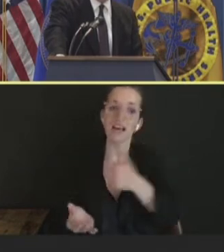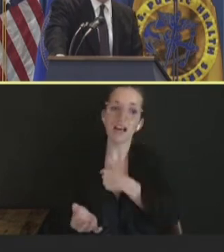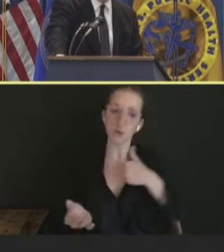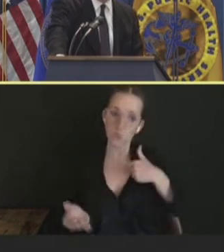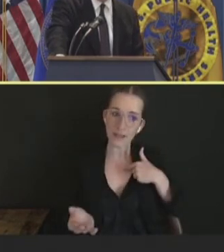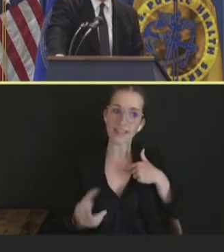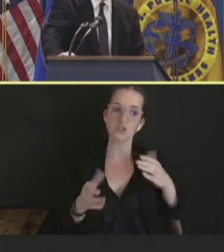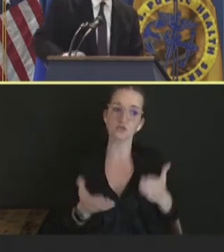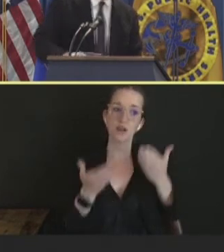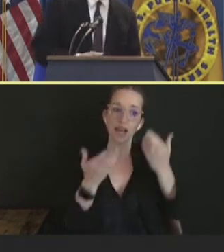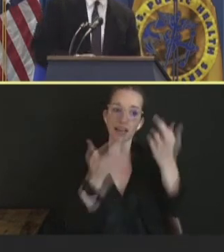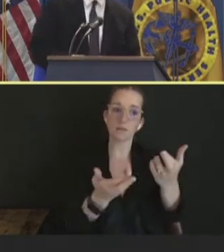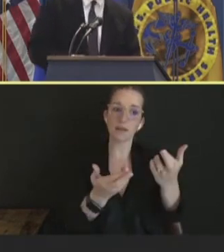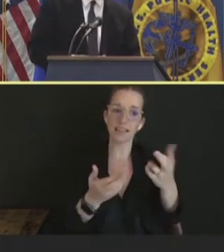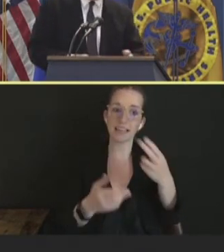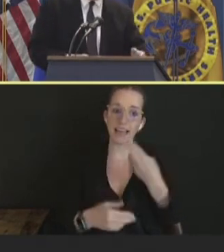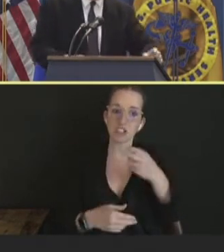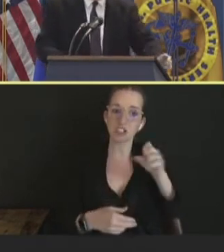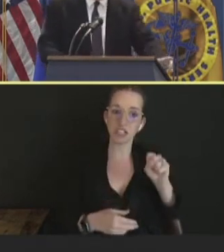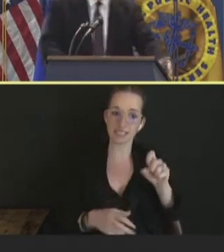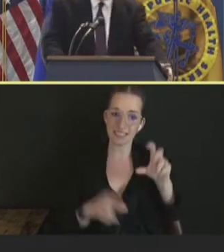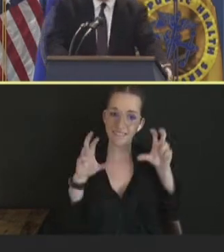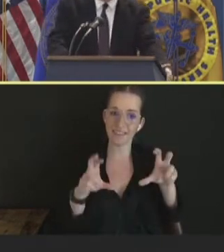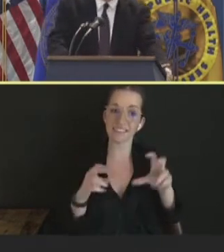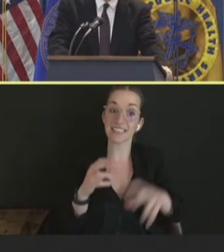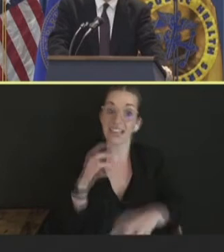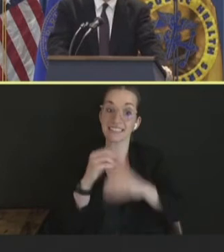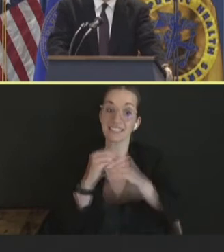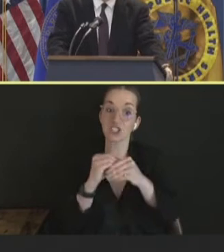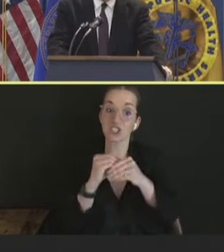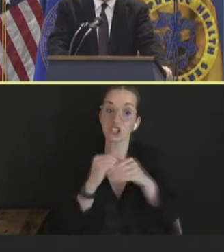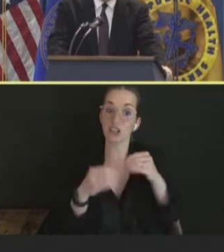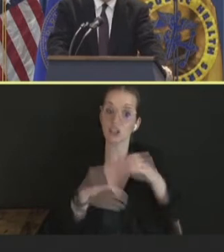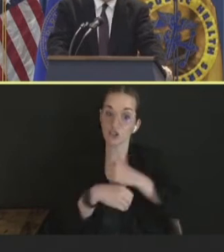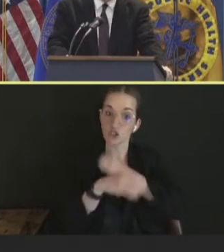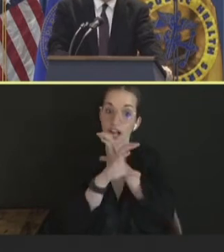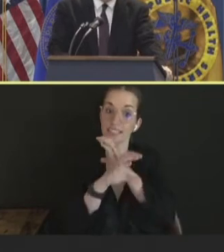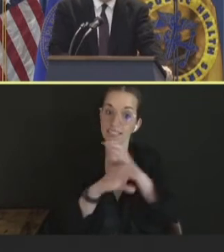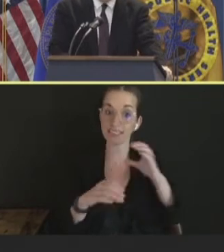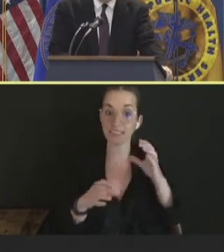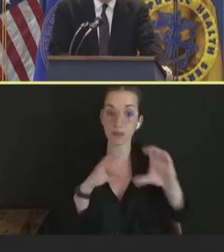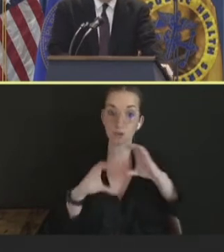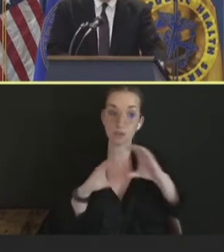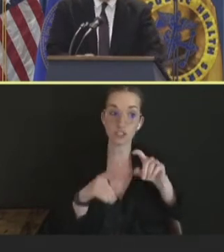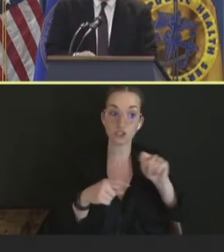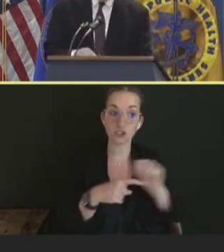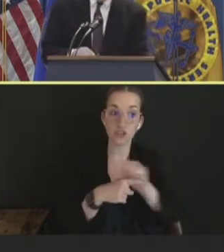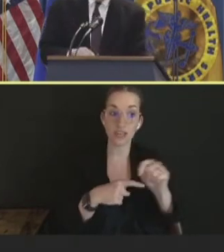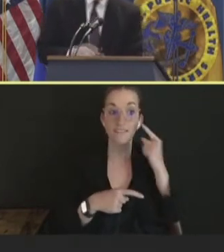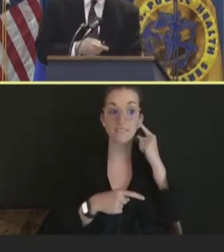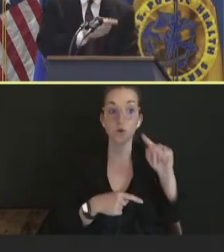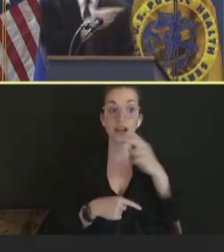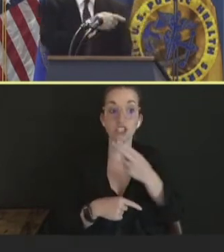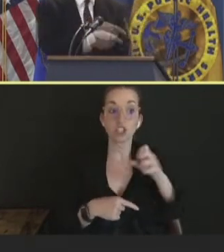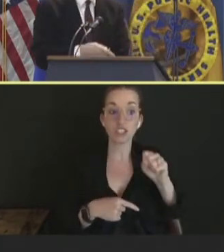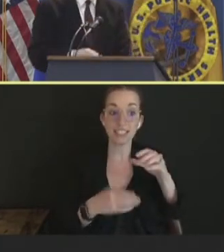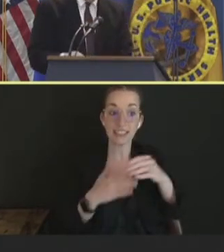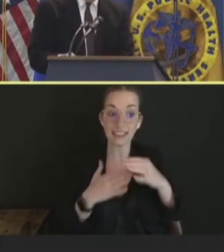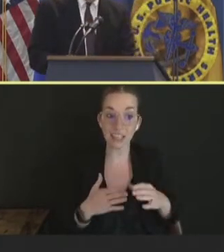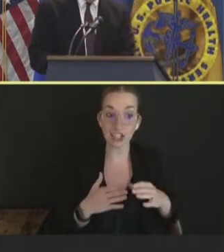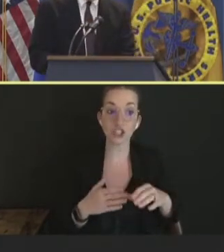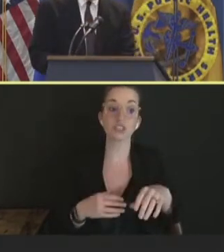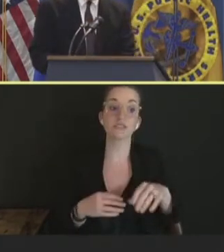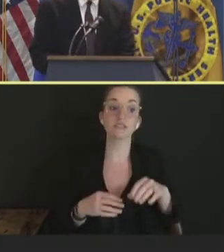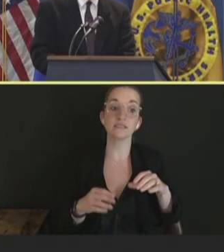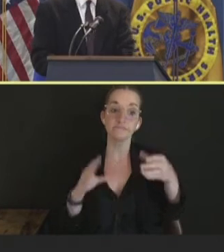additional crisis communication training for their leaders, for spokespeople, and for health communicators in general. The other two recommendations